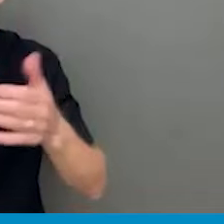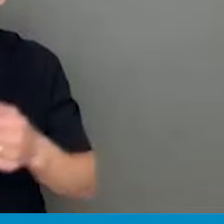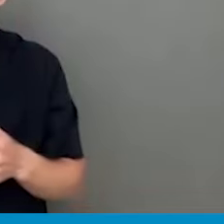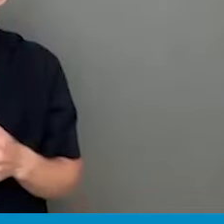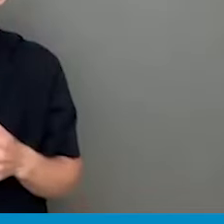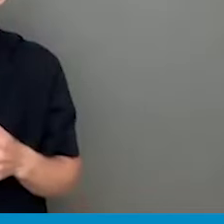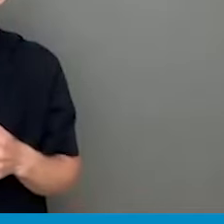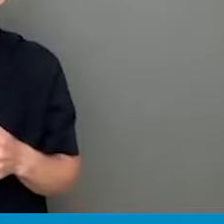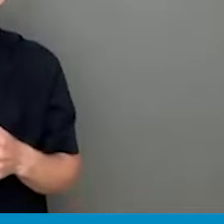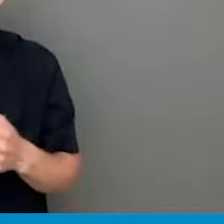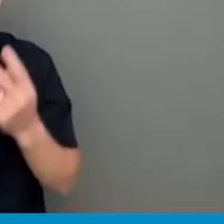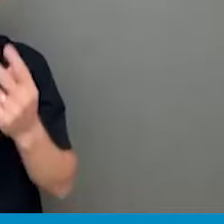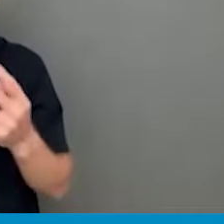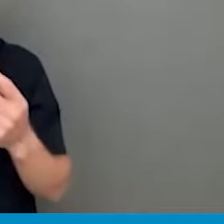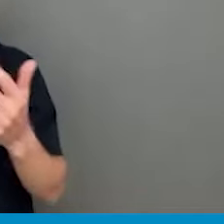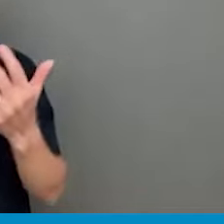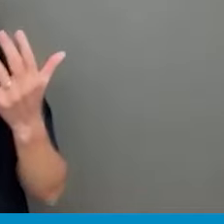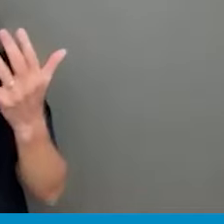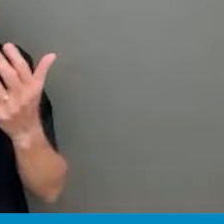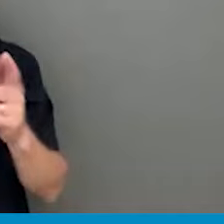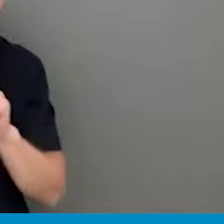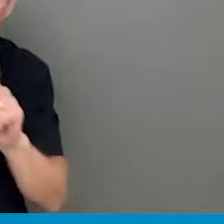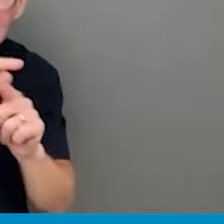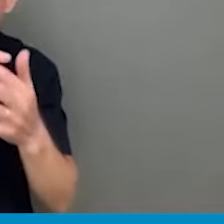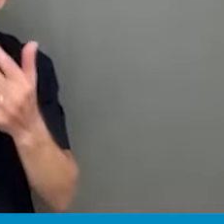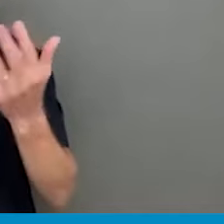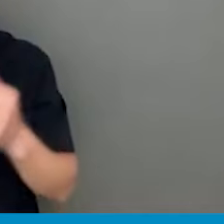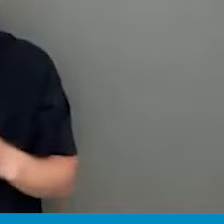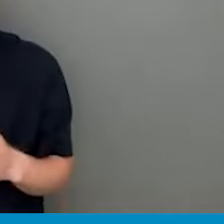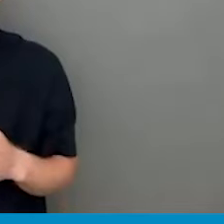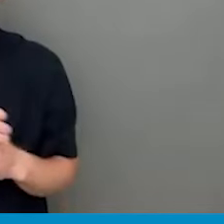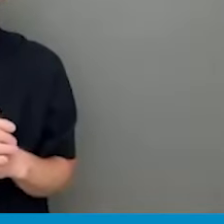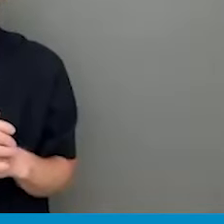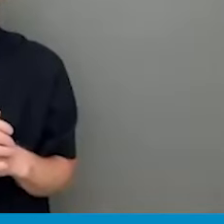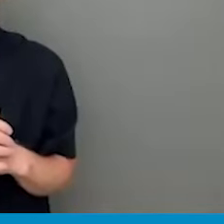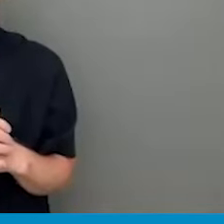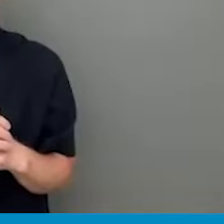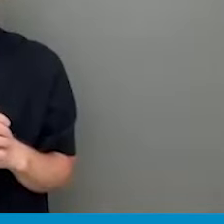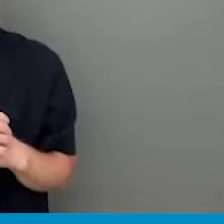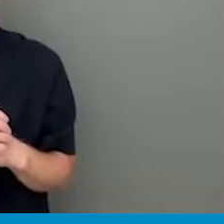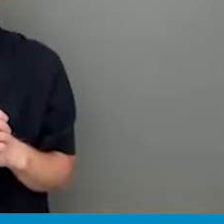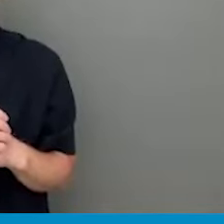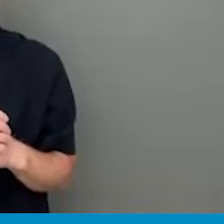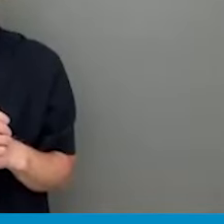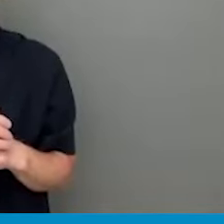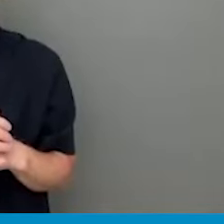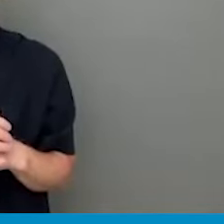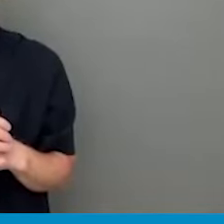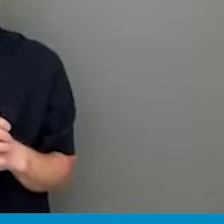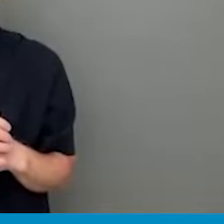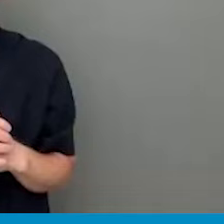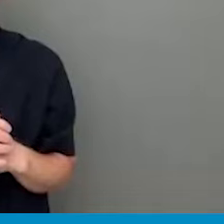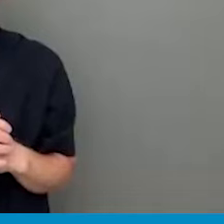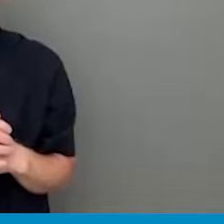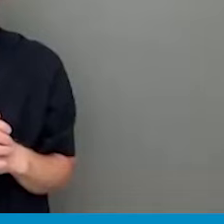expenditure. Very few countries have a clear idea of how much they spend and where they spend money for persons with disabilities.